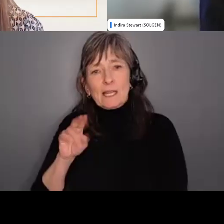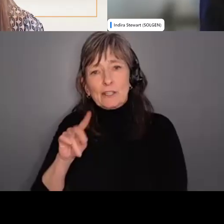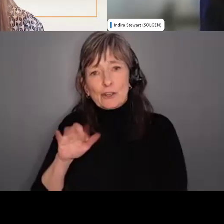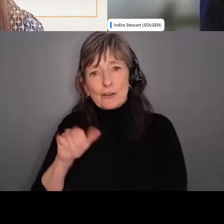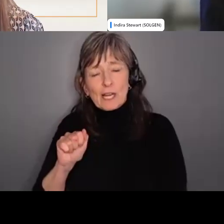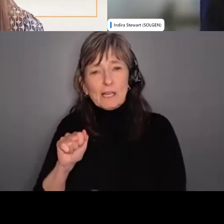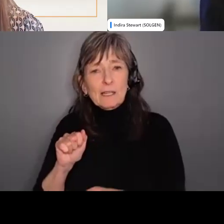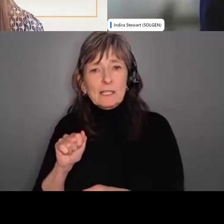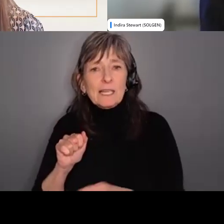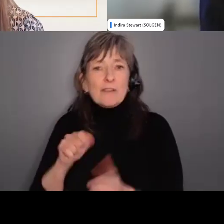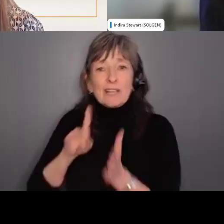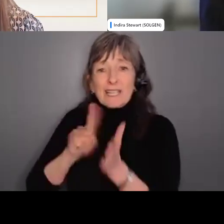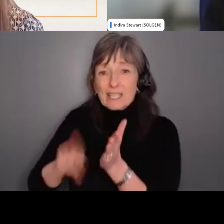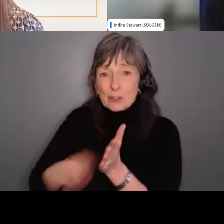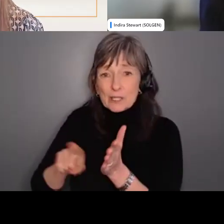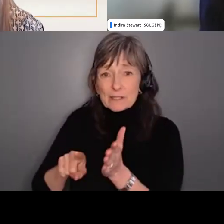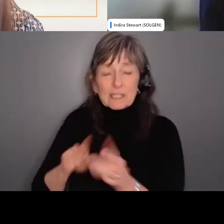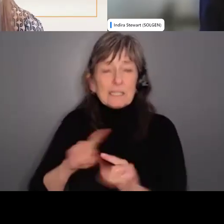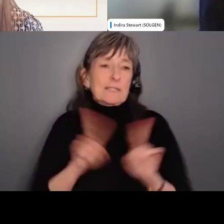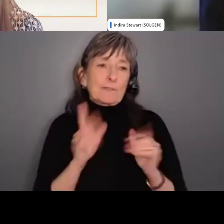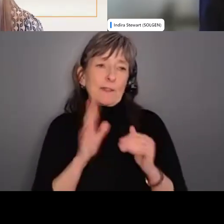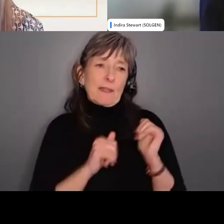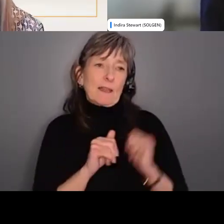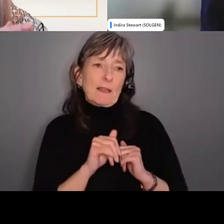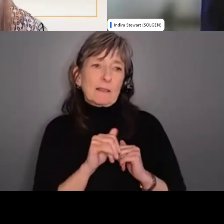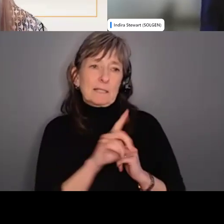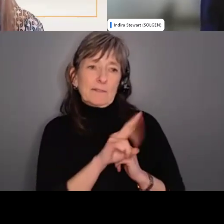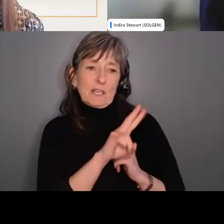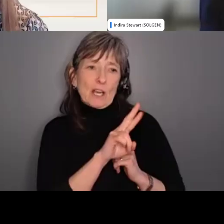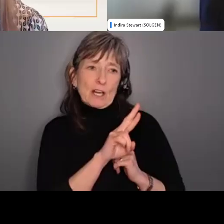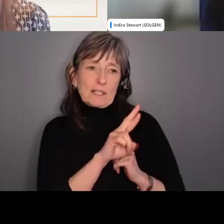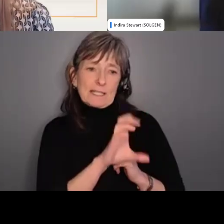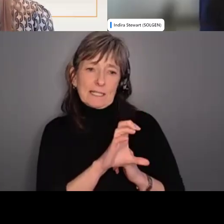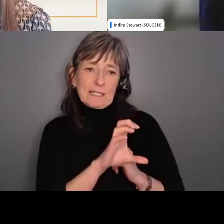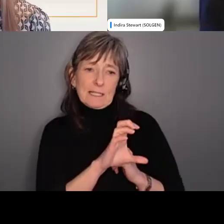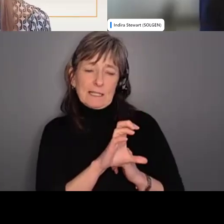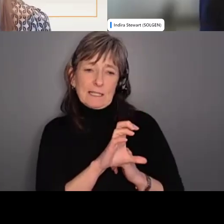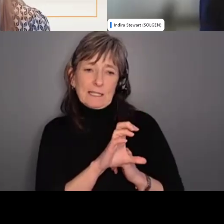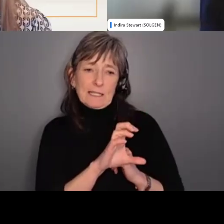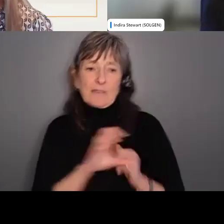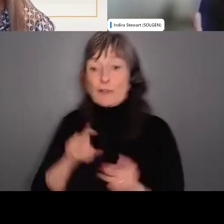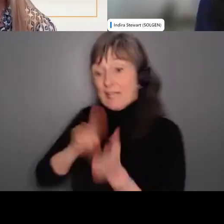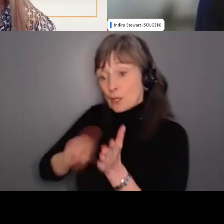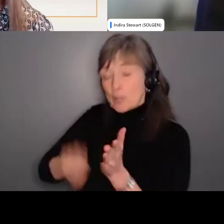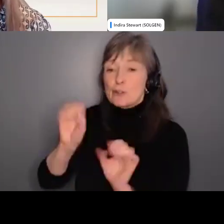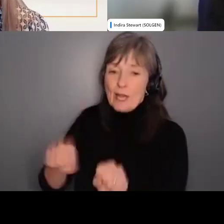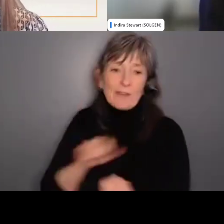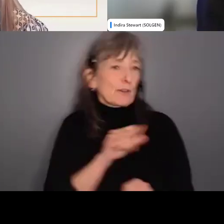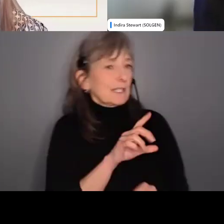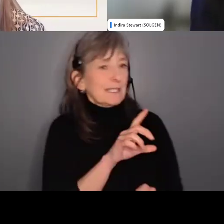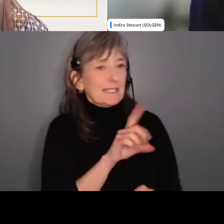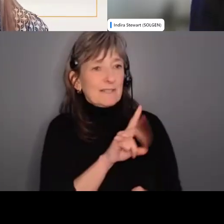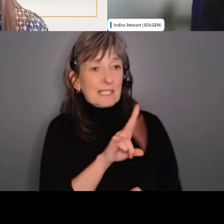for inquests than for the DVDRC. Okay. Yeah, so let's go to the inquest part. Well, Liz, why don't you go first